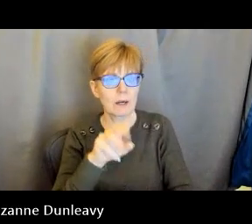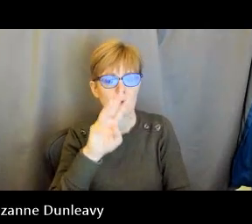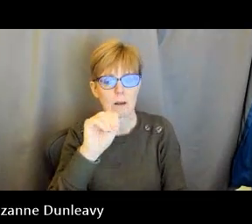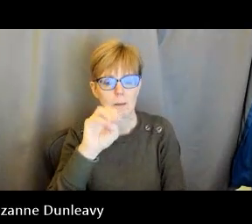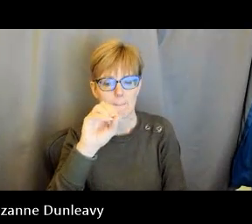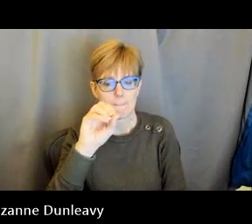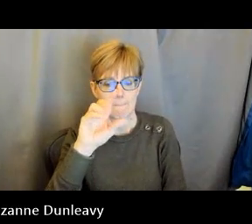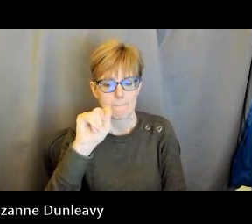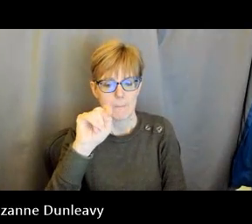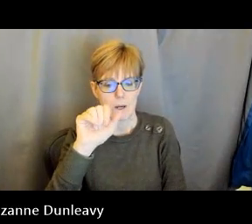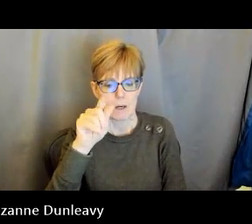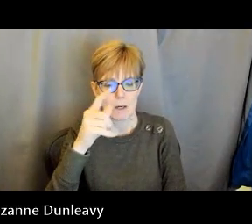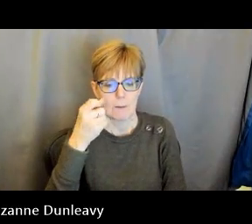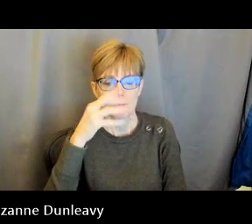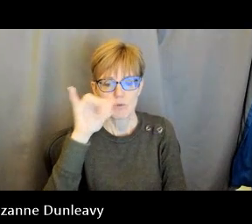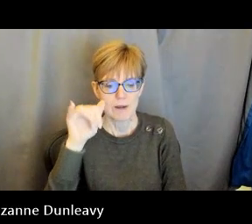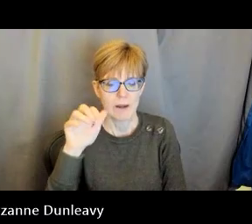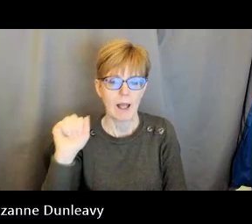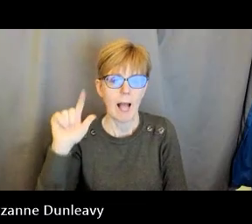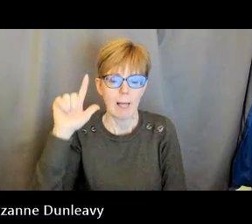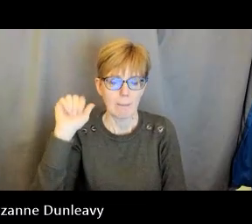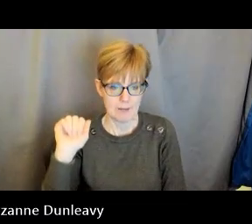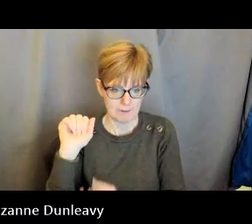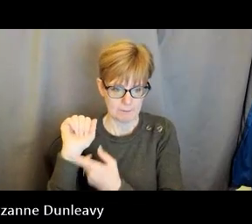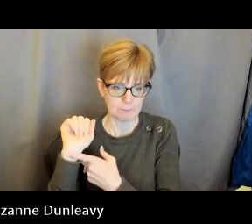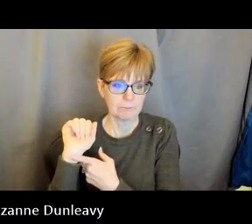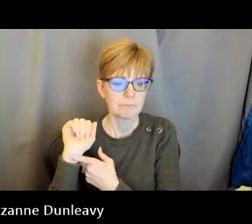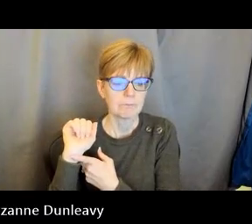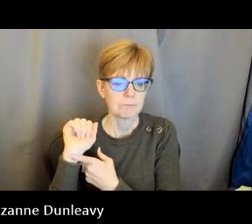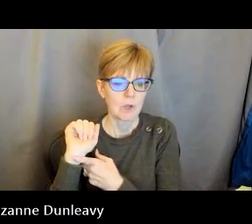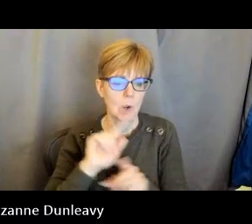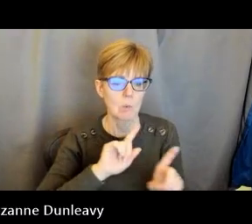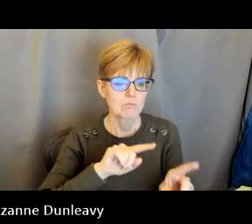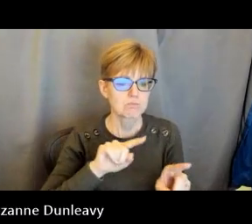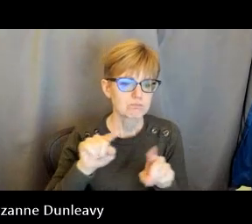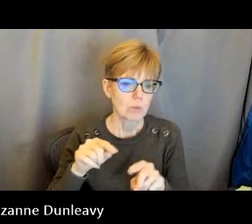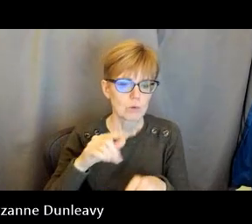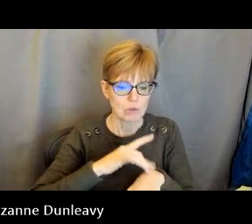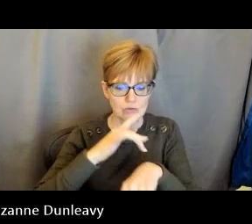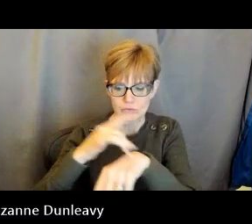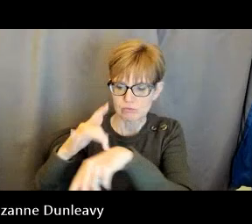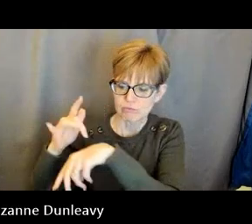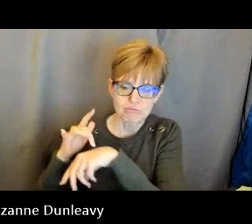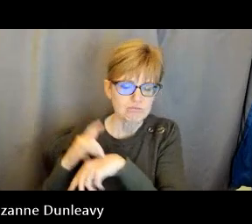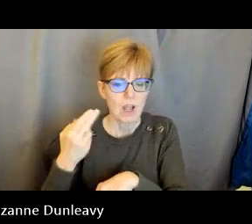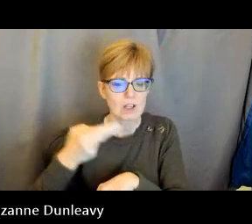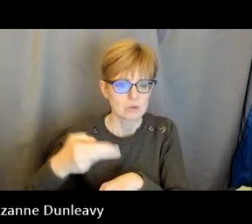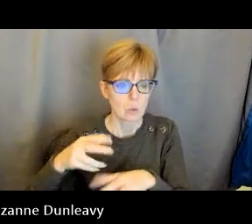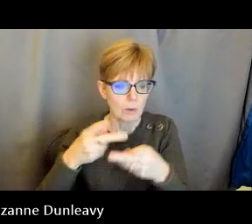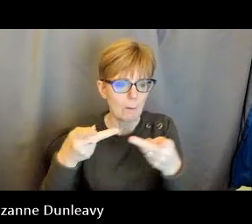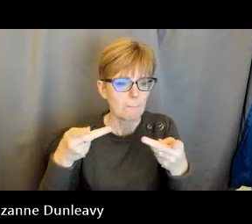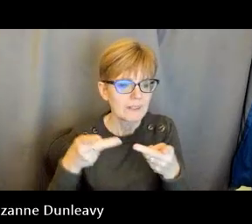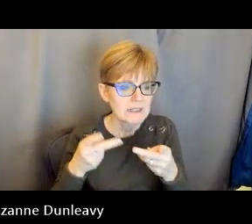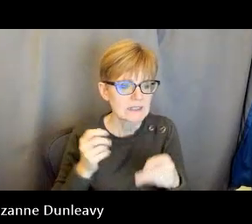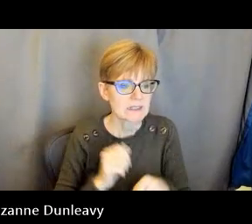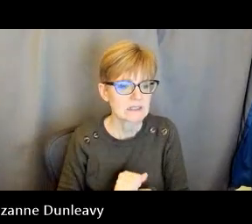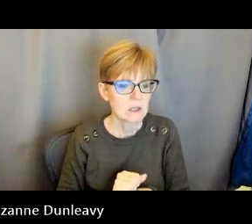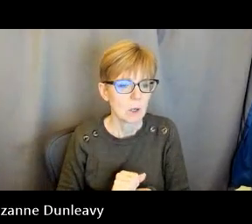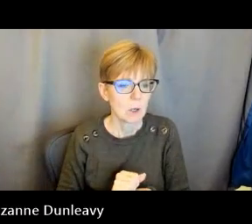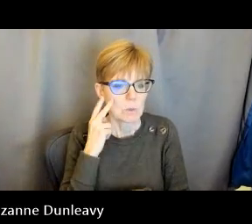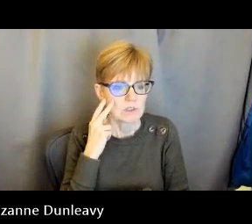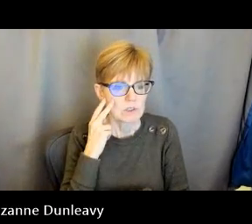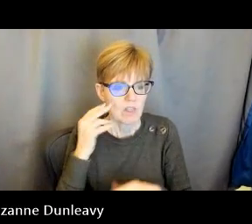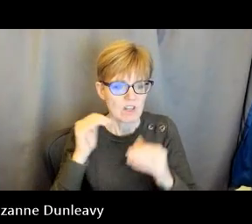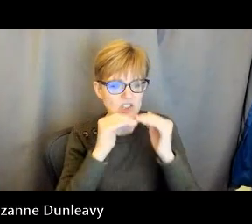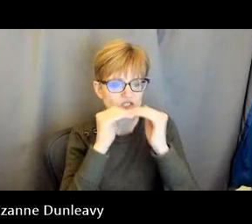of the historical sites. We visited the Justice Museum that Brian Stevenson had created, and I saw a principal, white